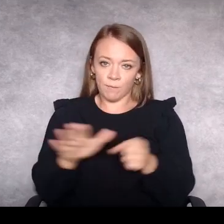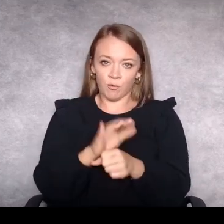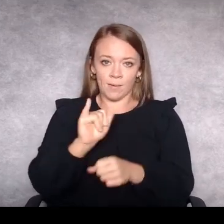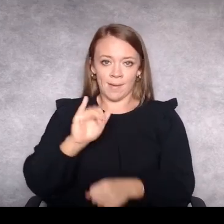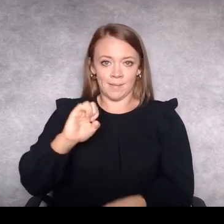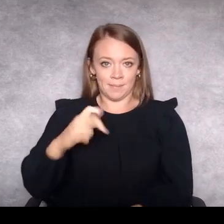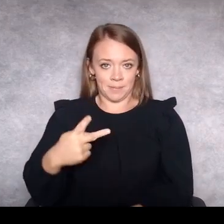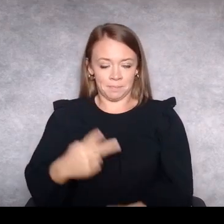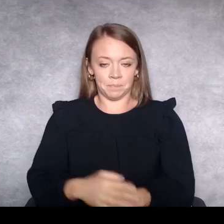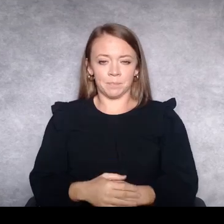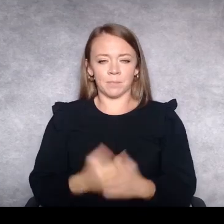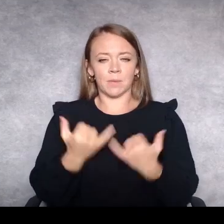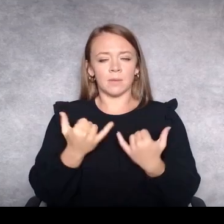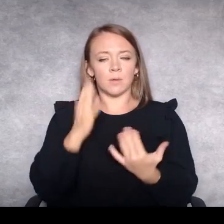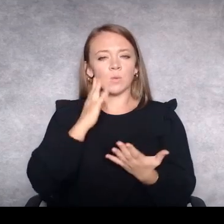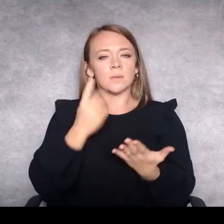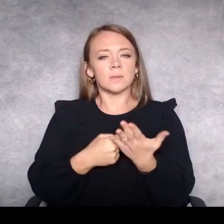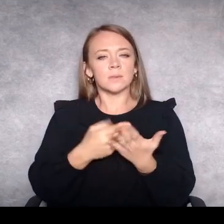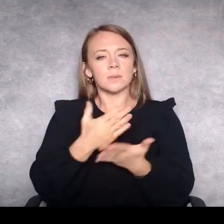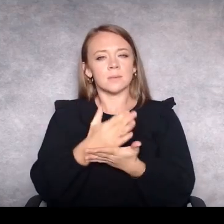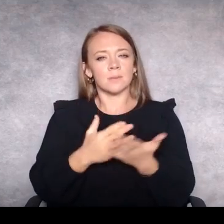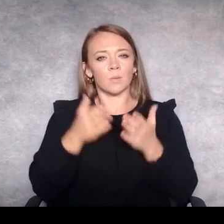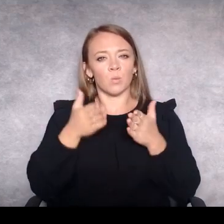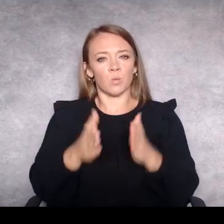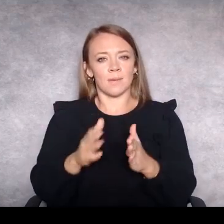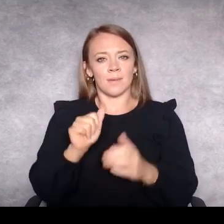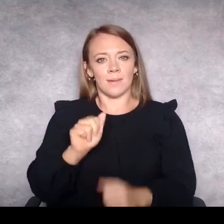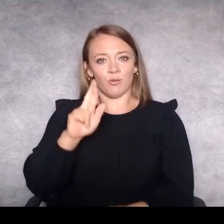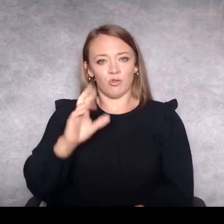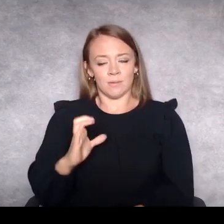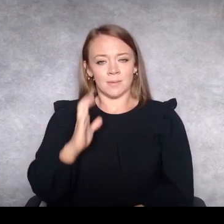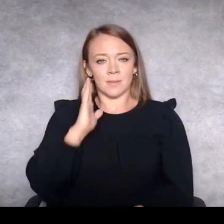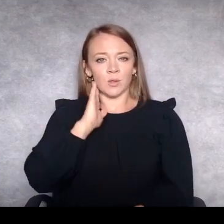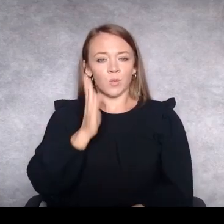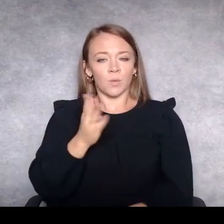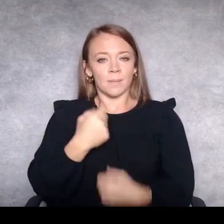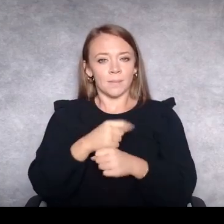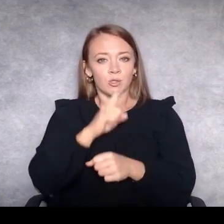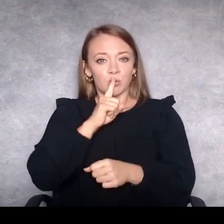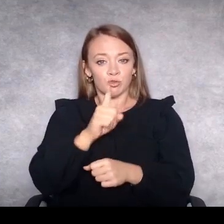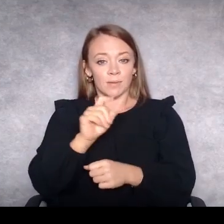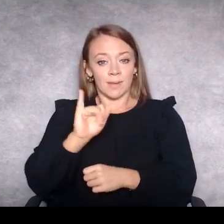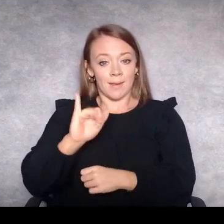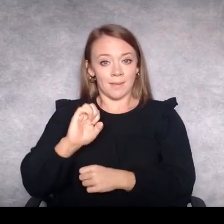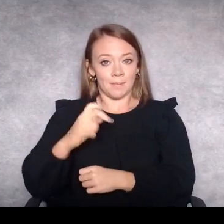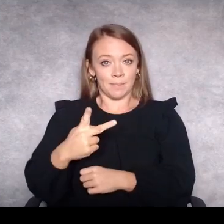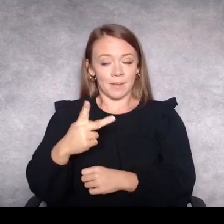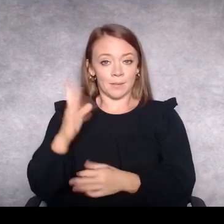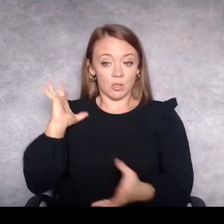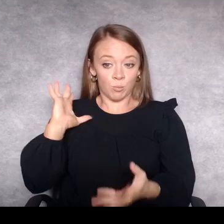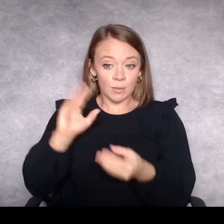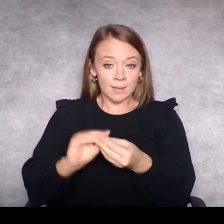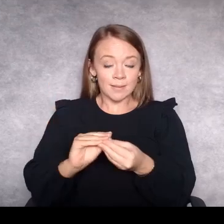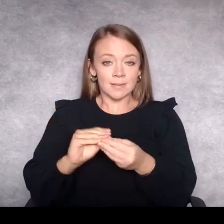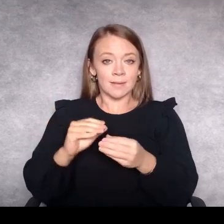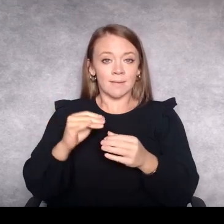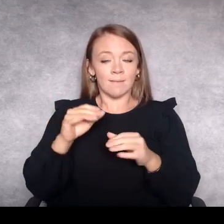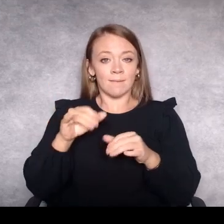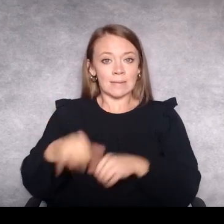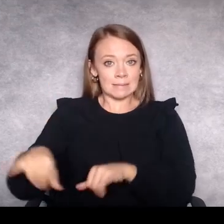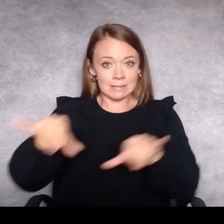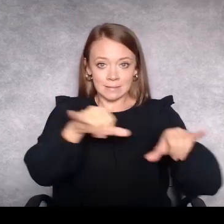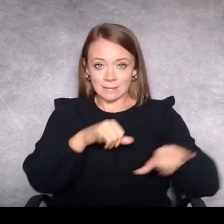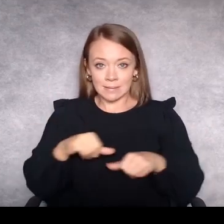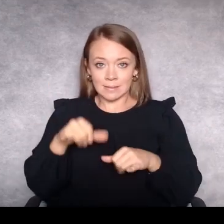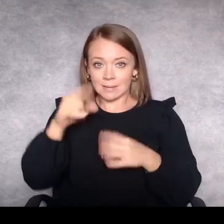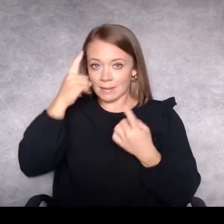IEP. So now let's discuss some of the ways the ARCs should ensure the IEP is comprehensive, consistent,